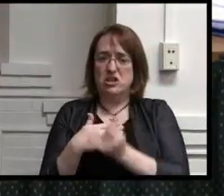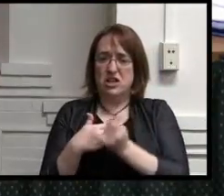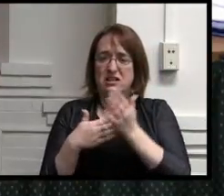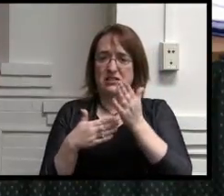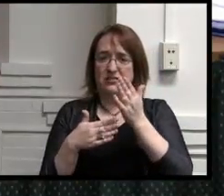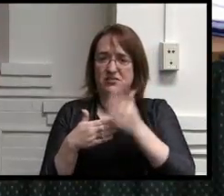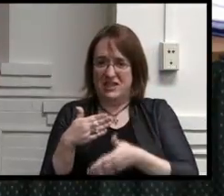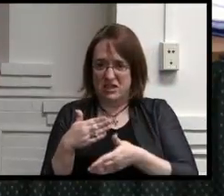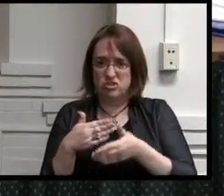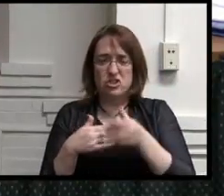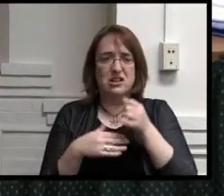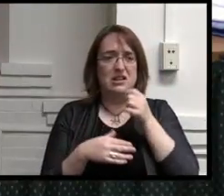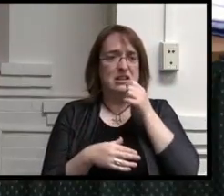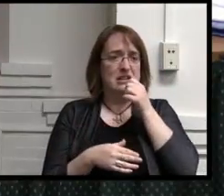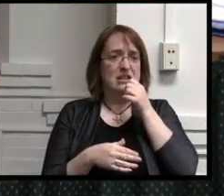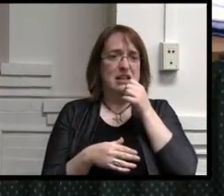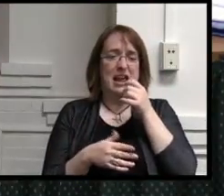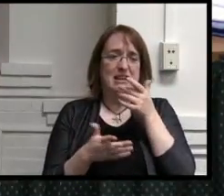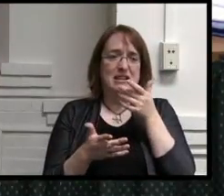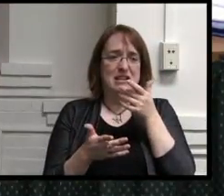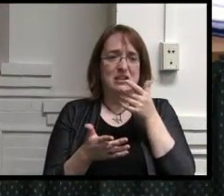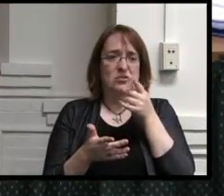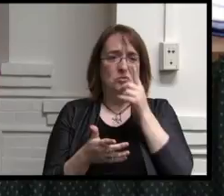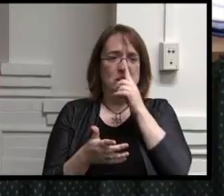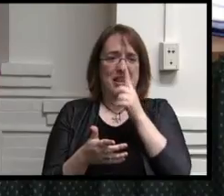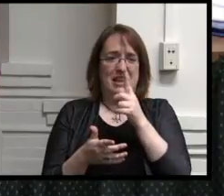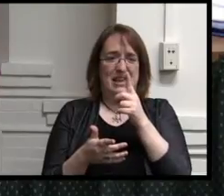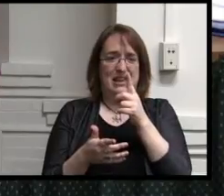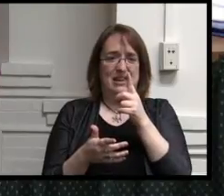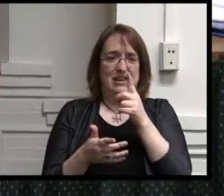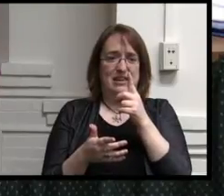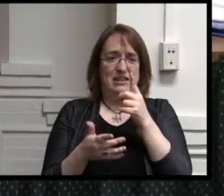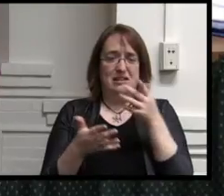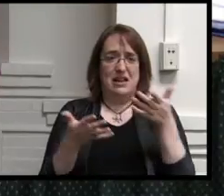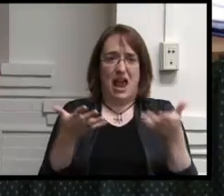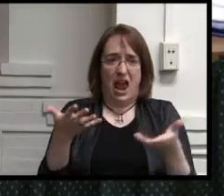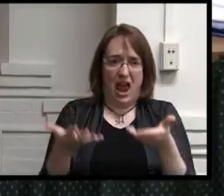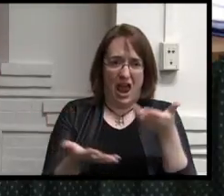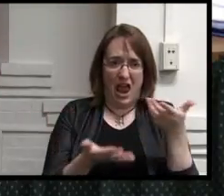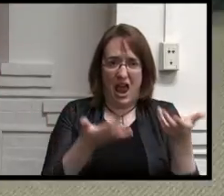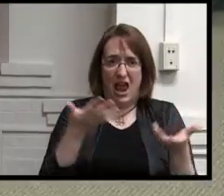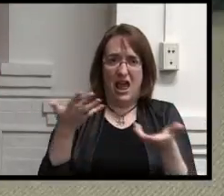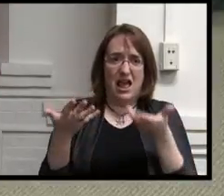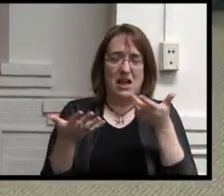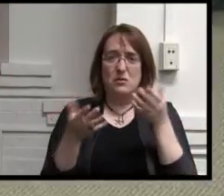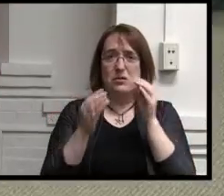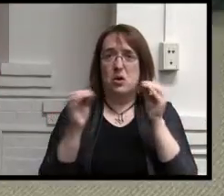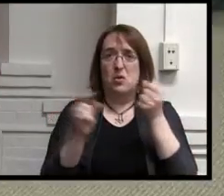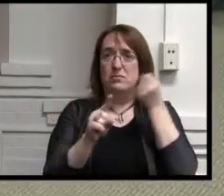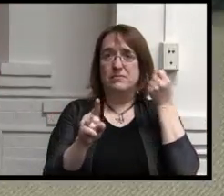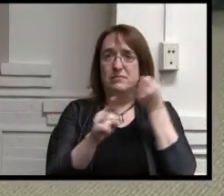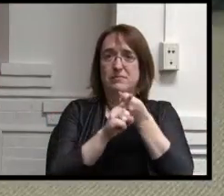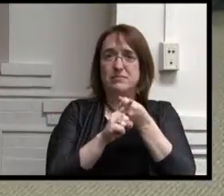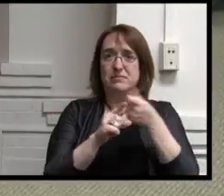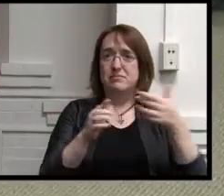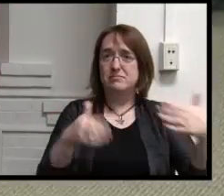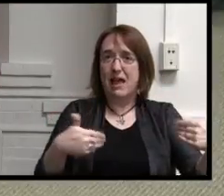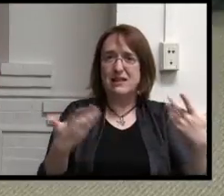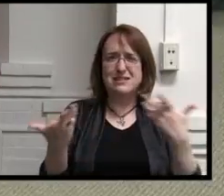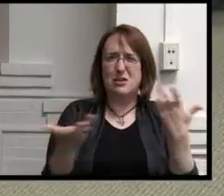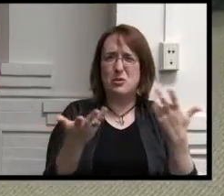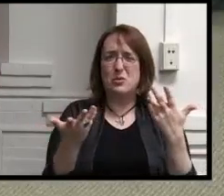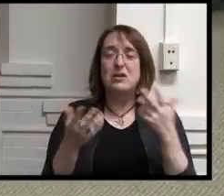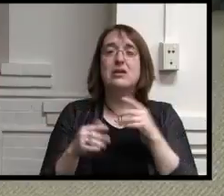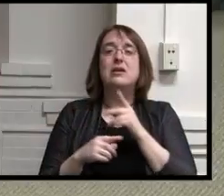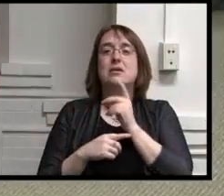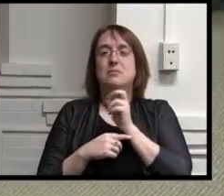and we don't have a big, sinkhole. You should hear from Steve Horton about the level of confidence that